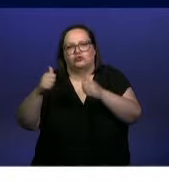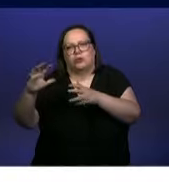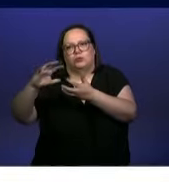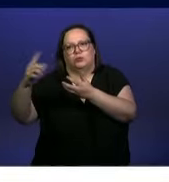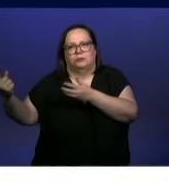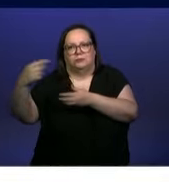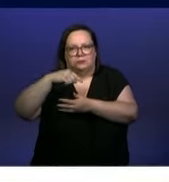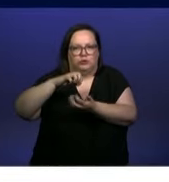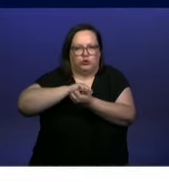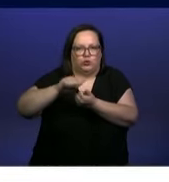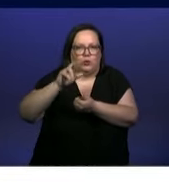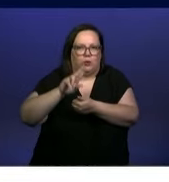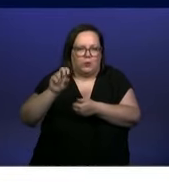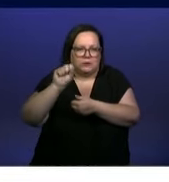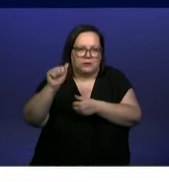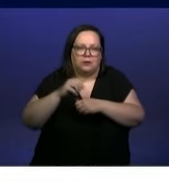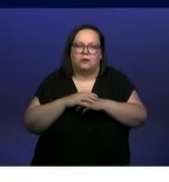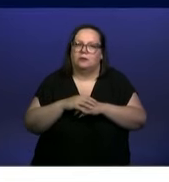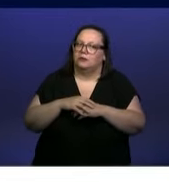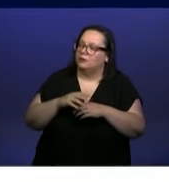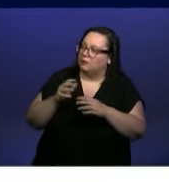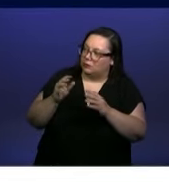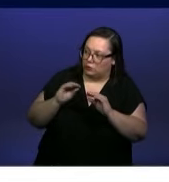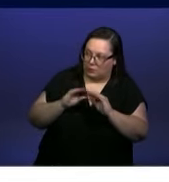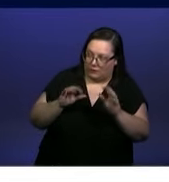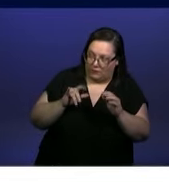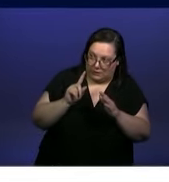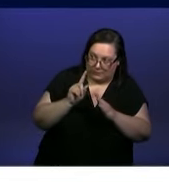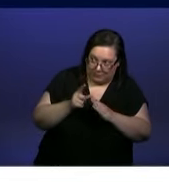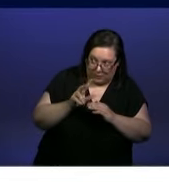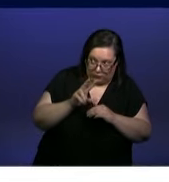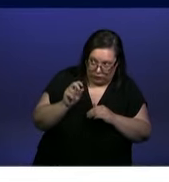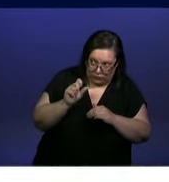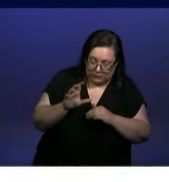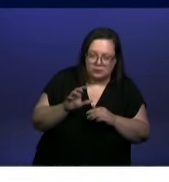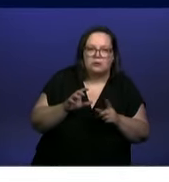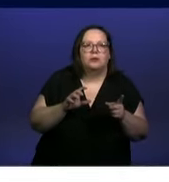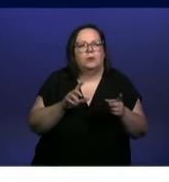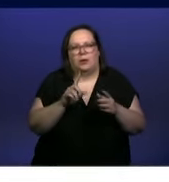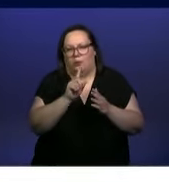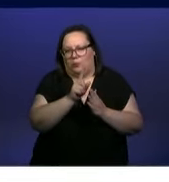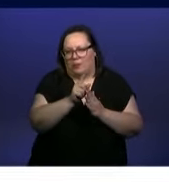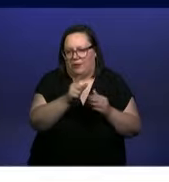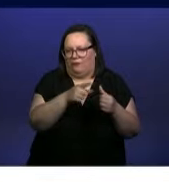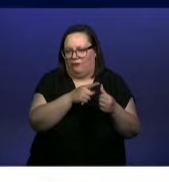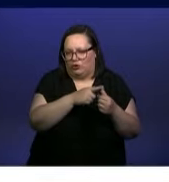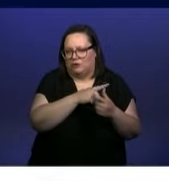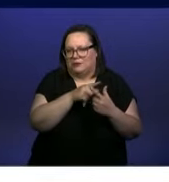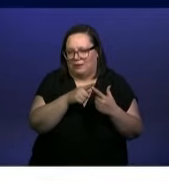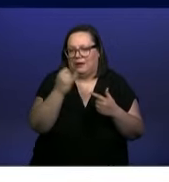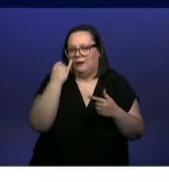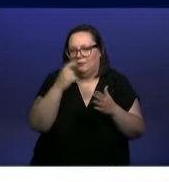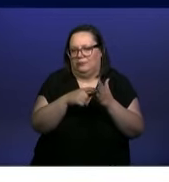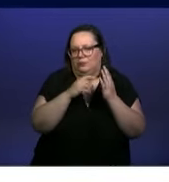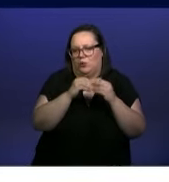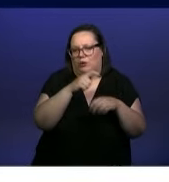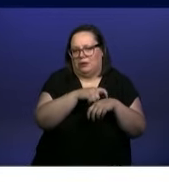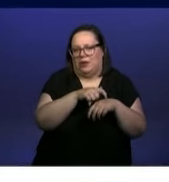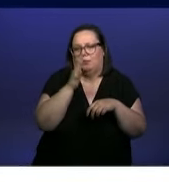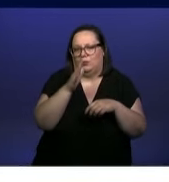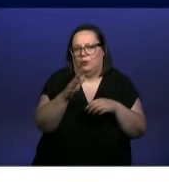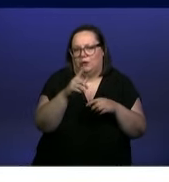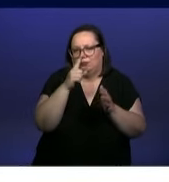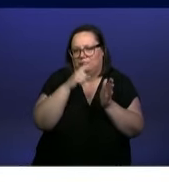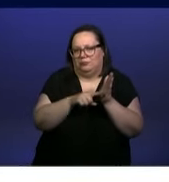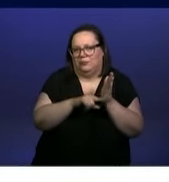Curtis. To clarify, that's a minute 30. Well, let's go with a minute right now, and then if we need more time after that, we will look into